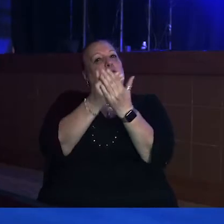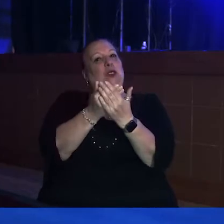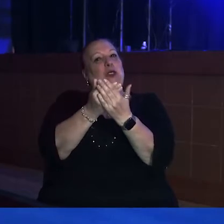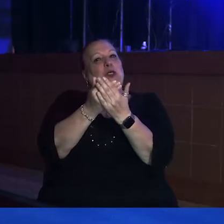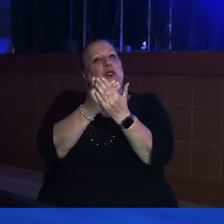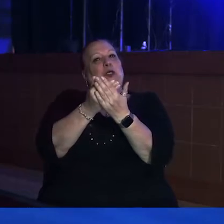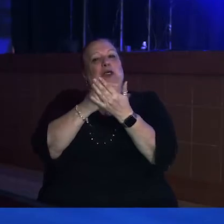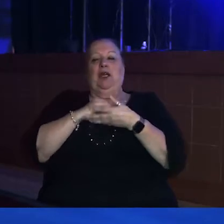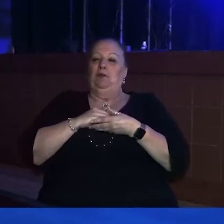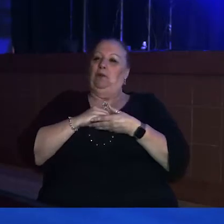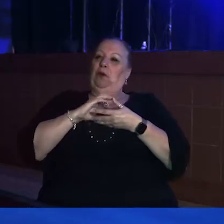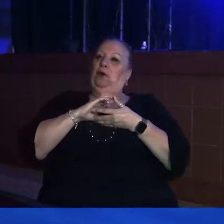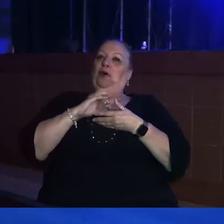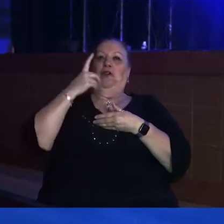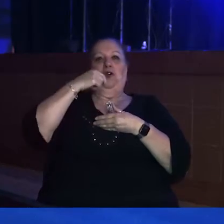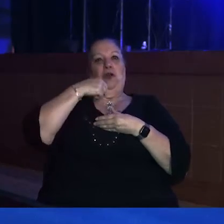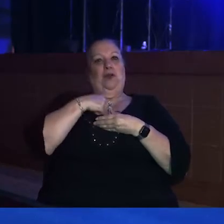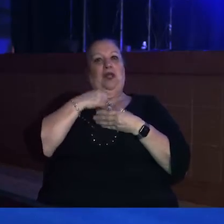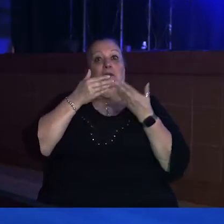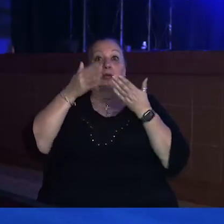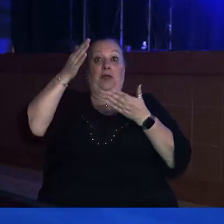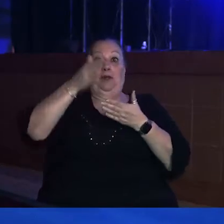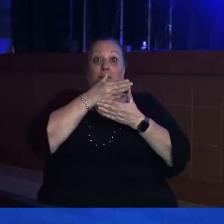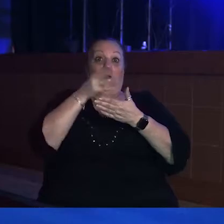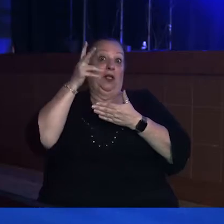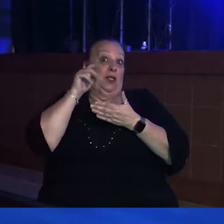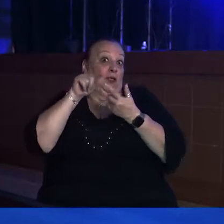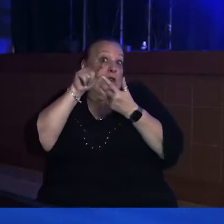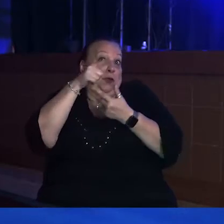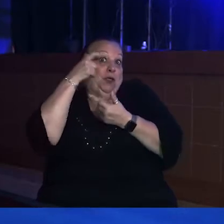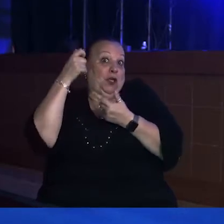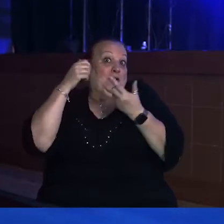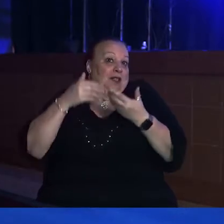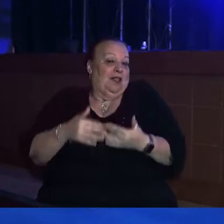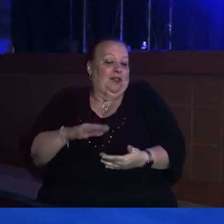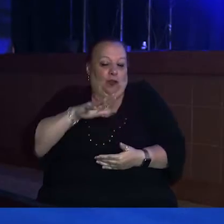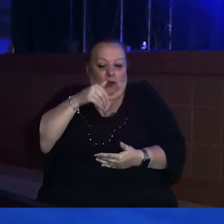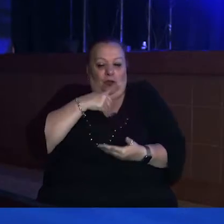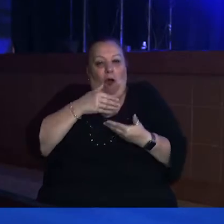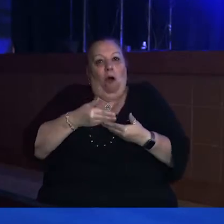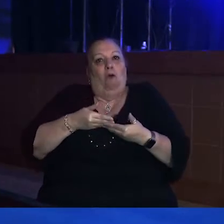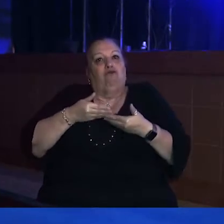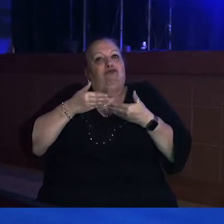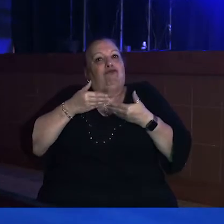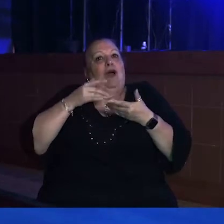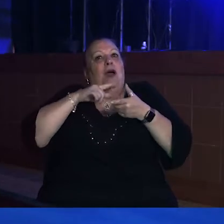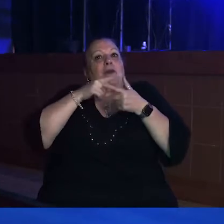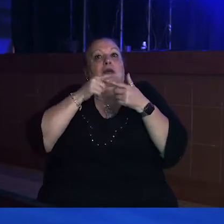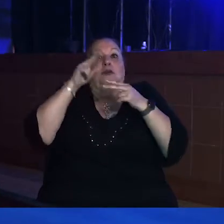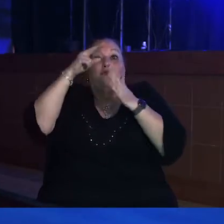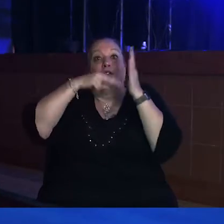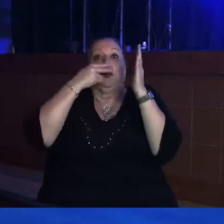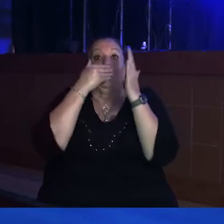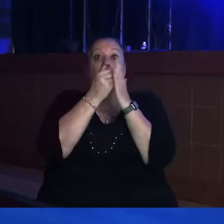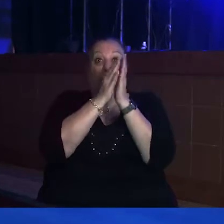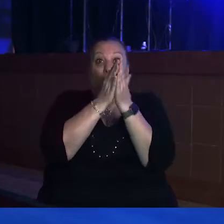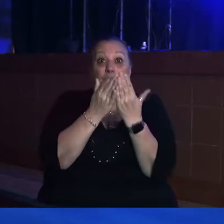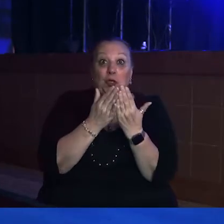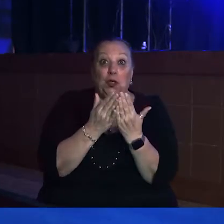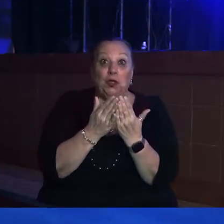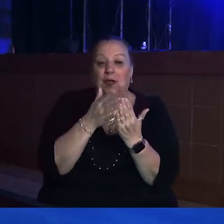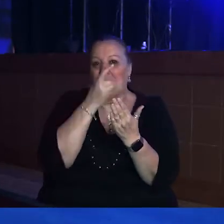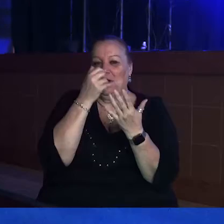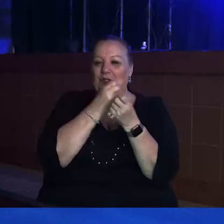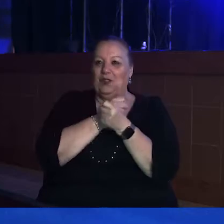for me. Maybe music you listen to because it can lift your soul. Maybe reading a good book because you get lost in a